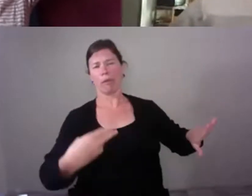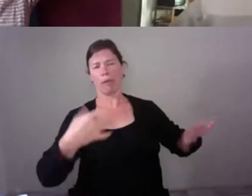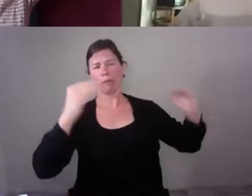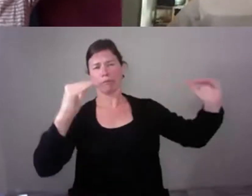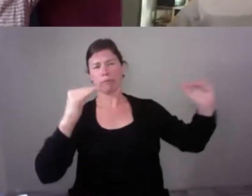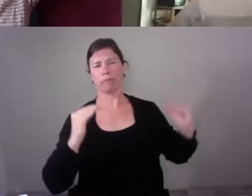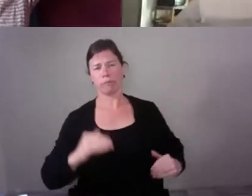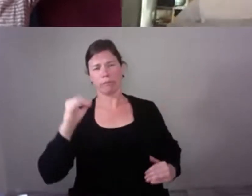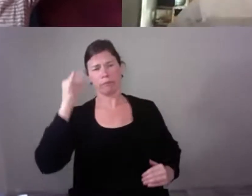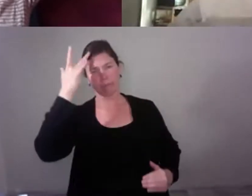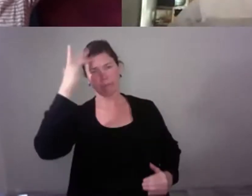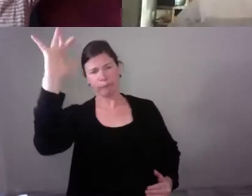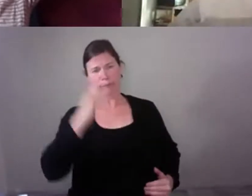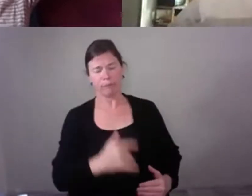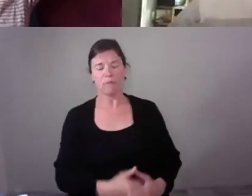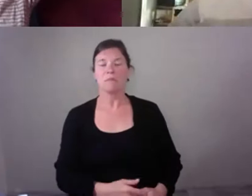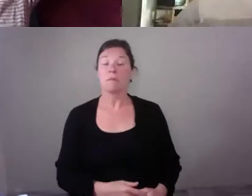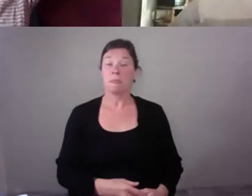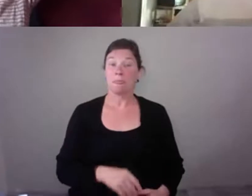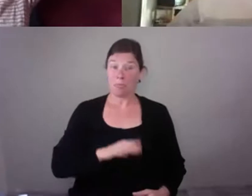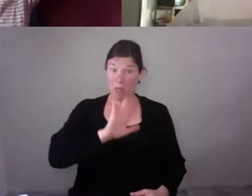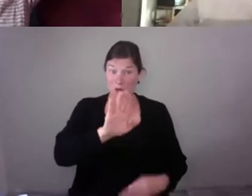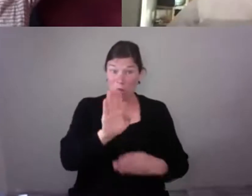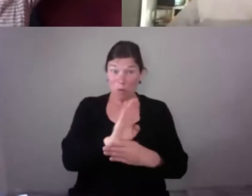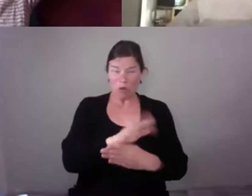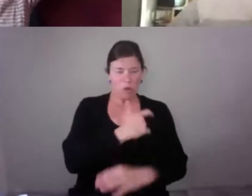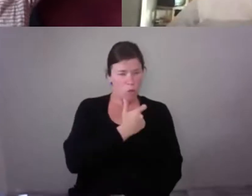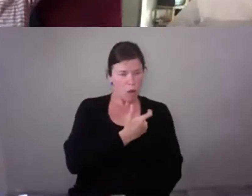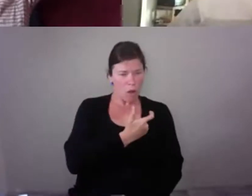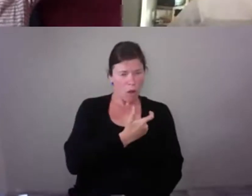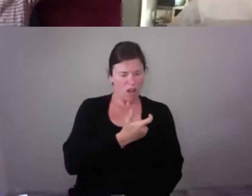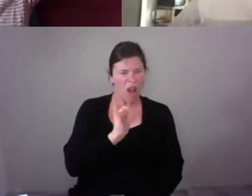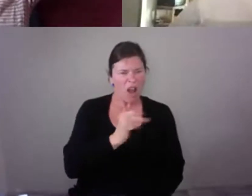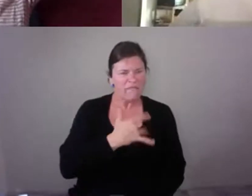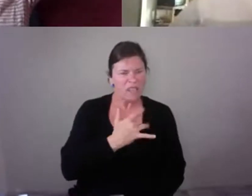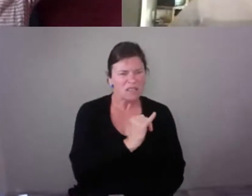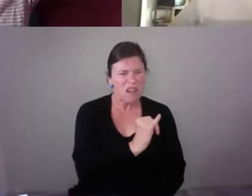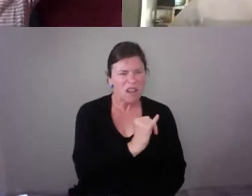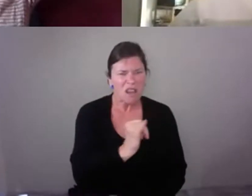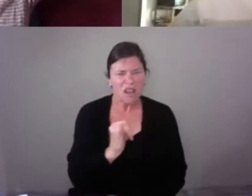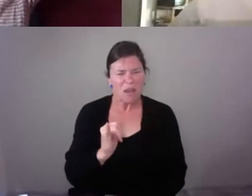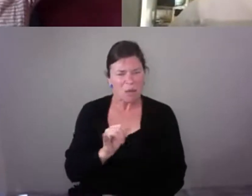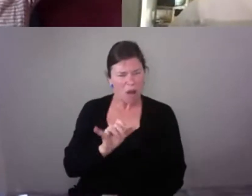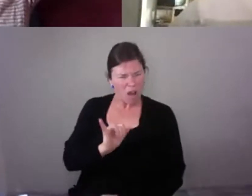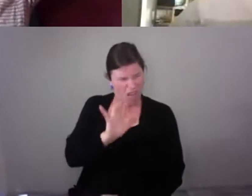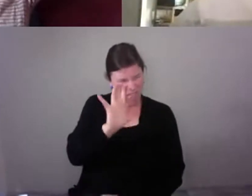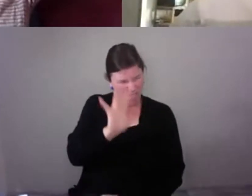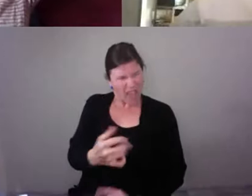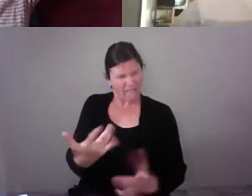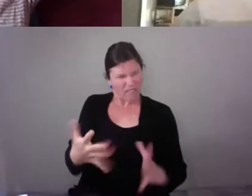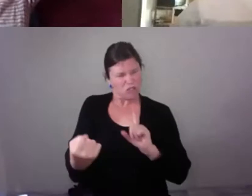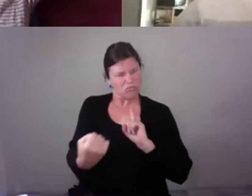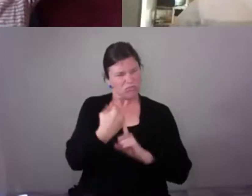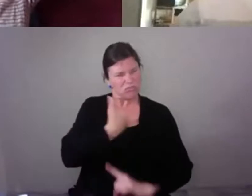when I was watching the movie, I really identified with that kind of problem and how people